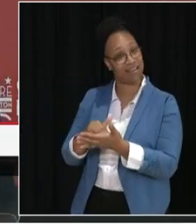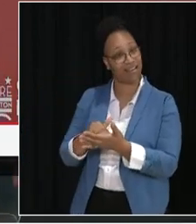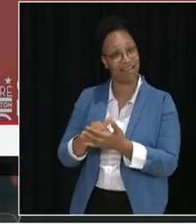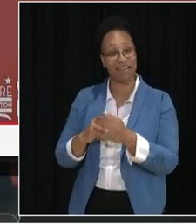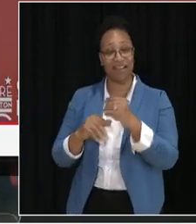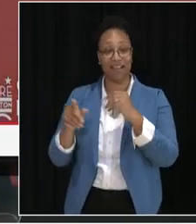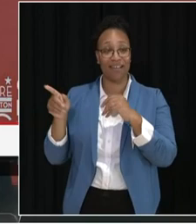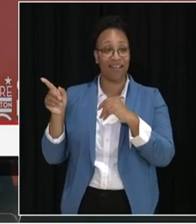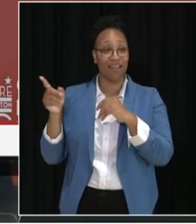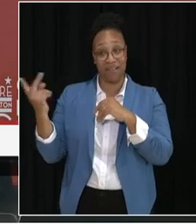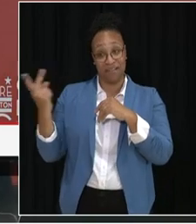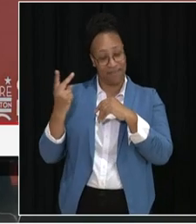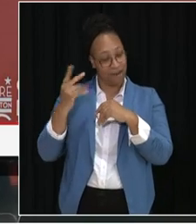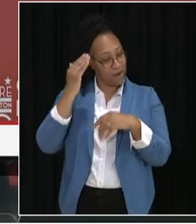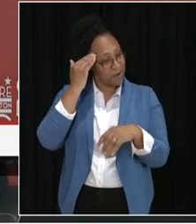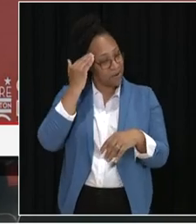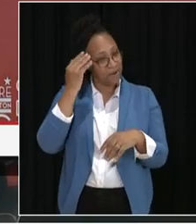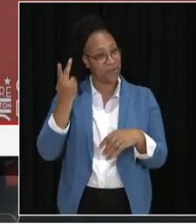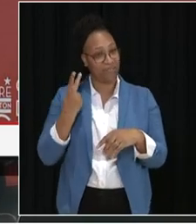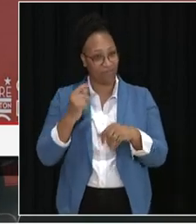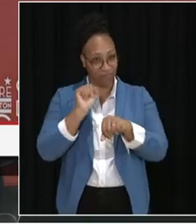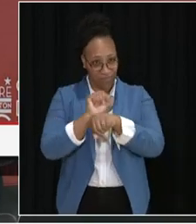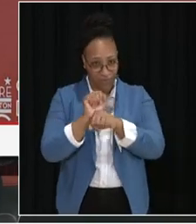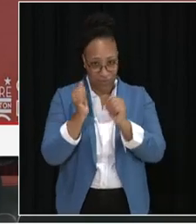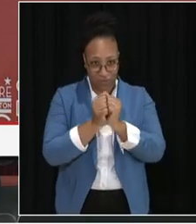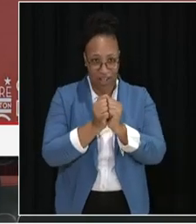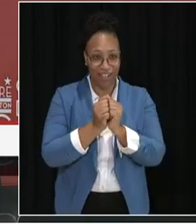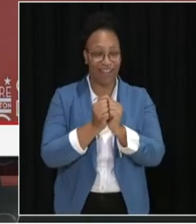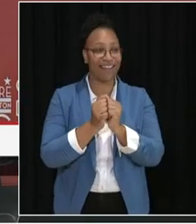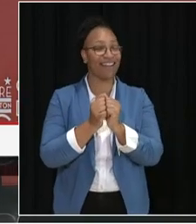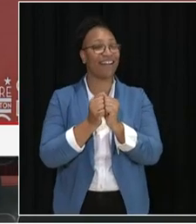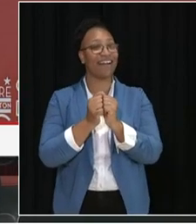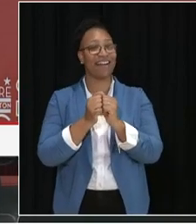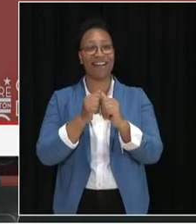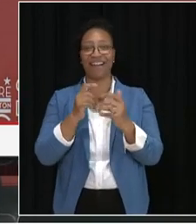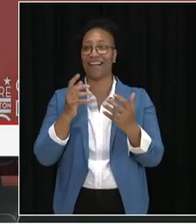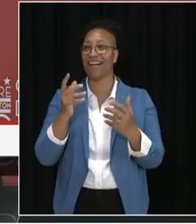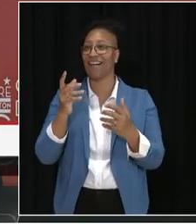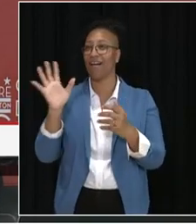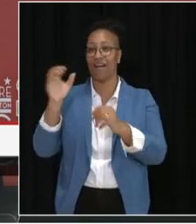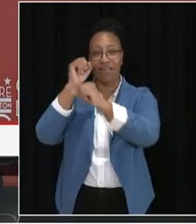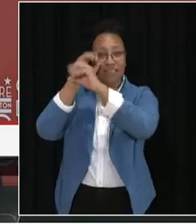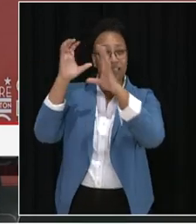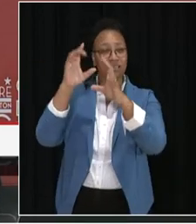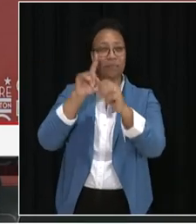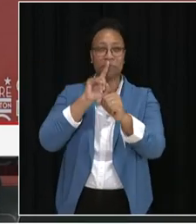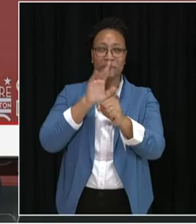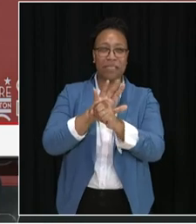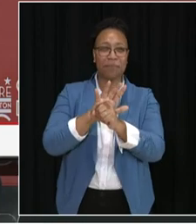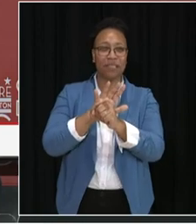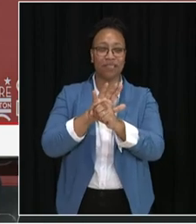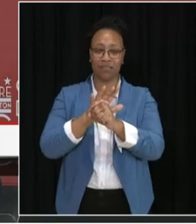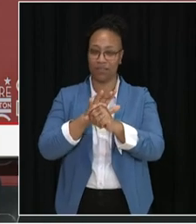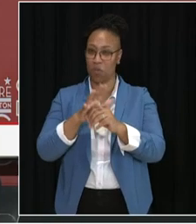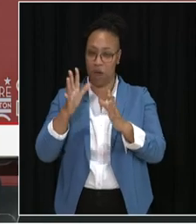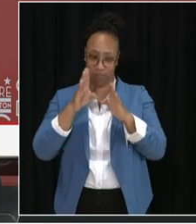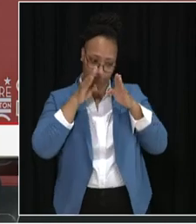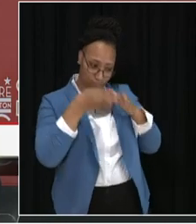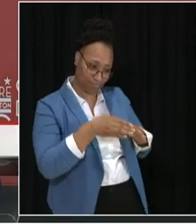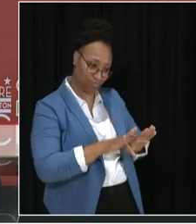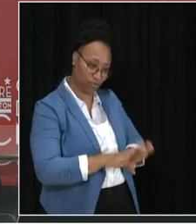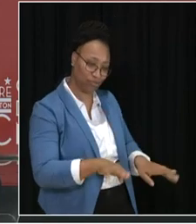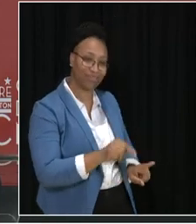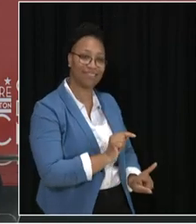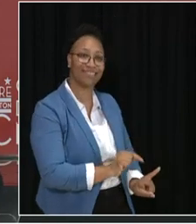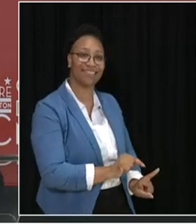of course, share a commitment to making sure our young people get exactly what they need,